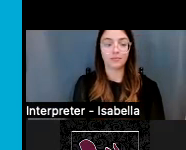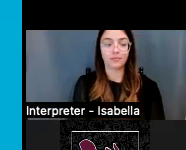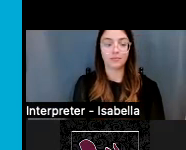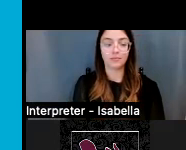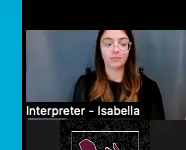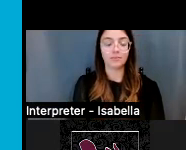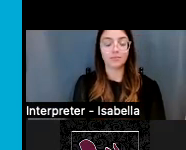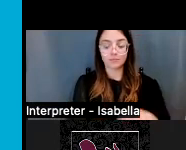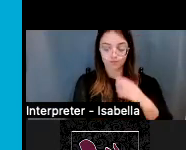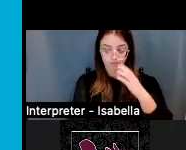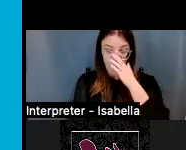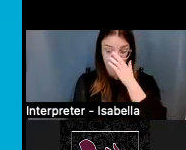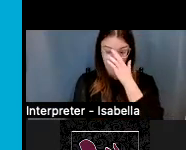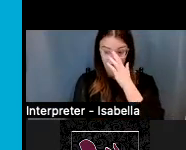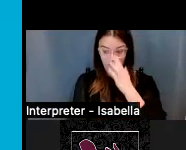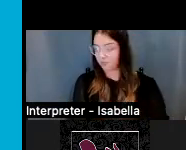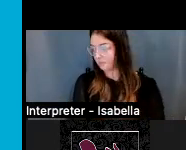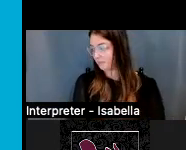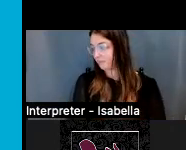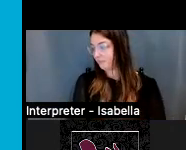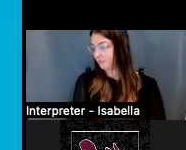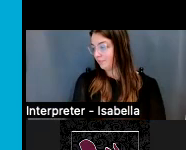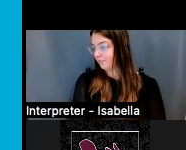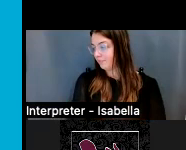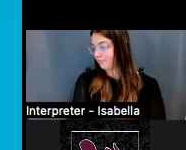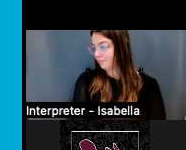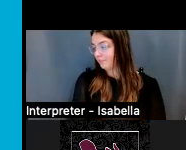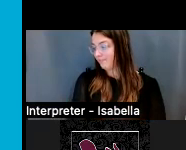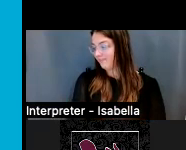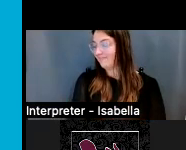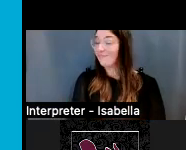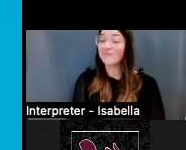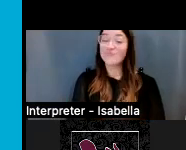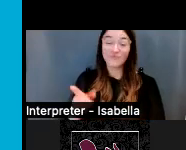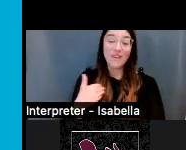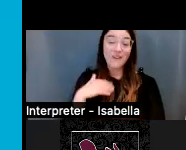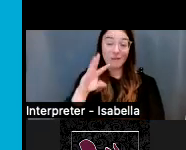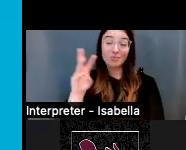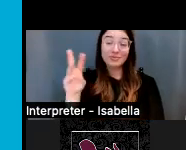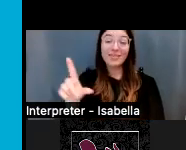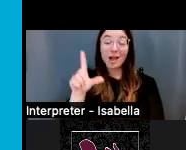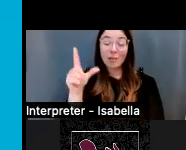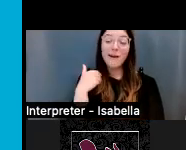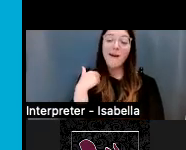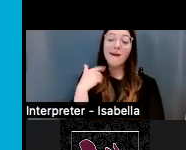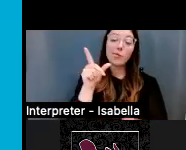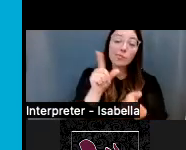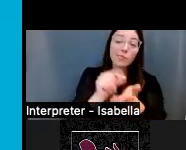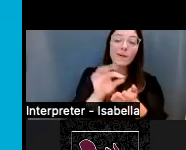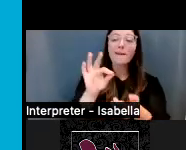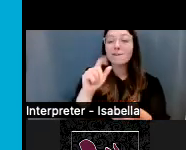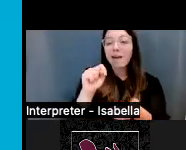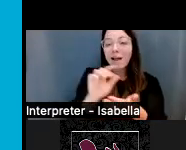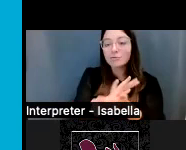And in addition to these self-advocacy printed resources, the fact sheets and the worksheets, we also